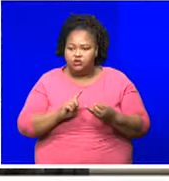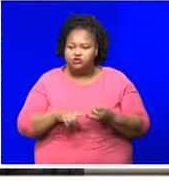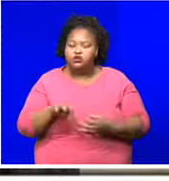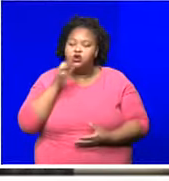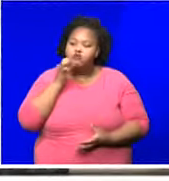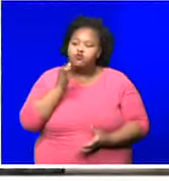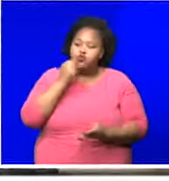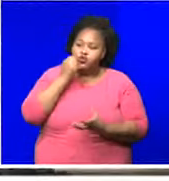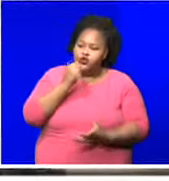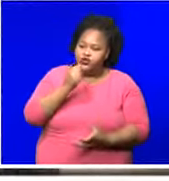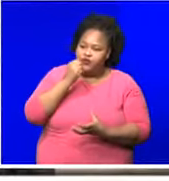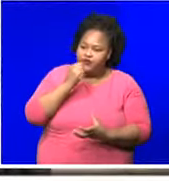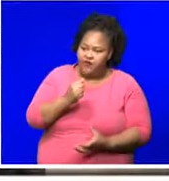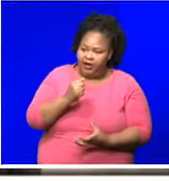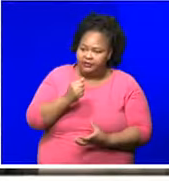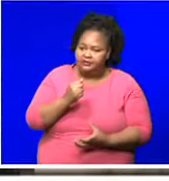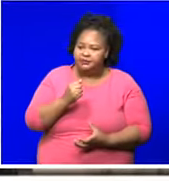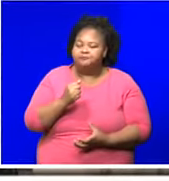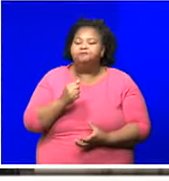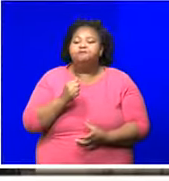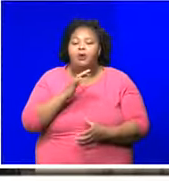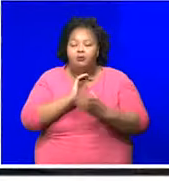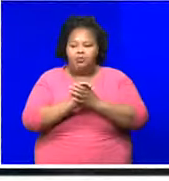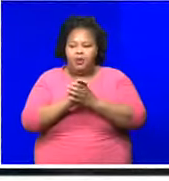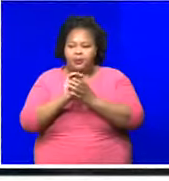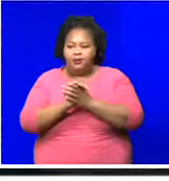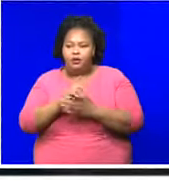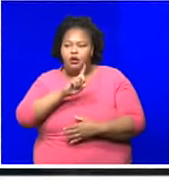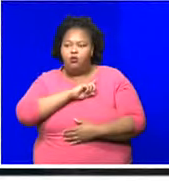Mandla, with Sikumbuzo Dlamini Matsapa.